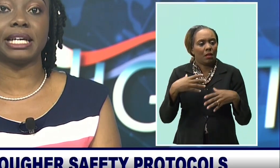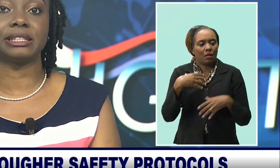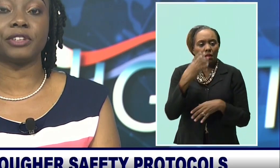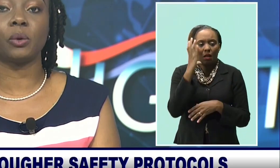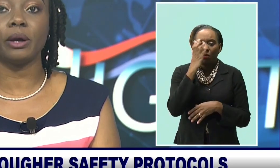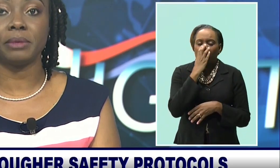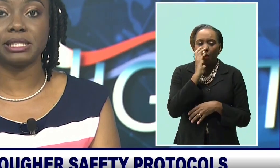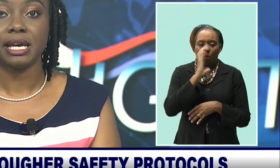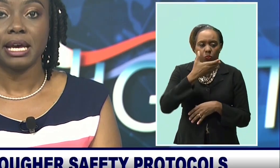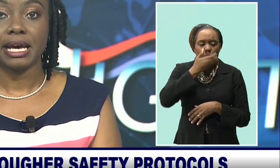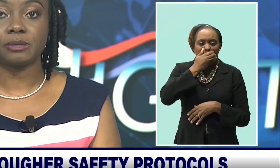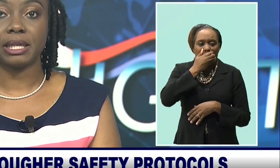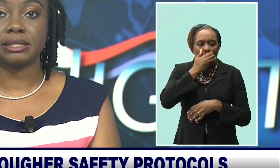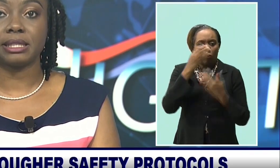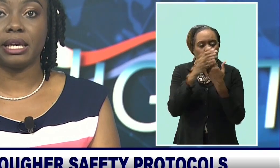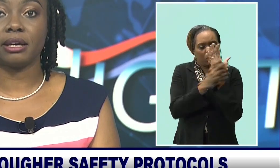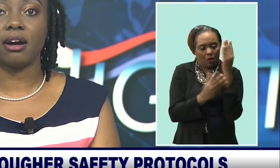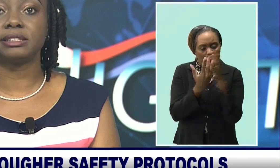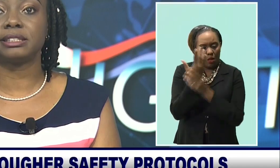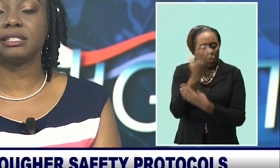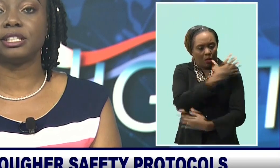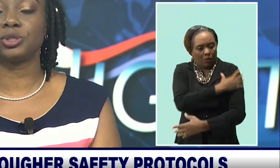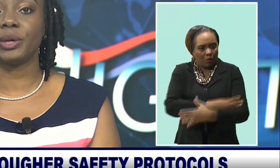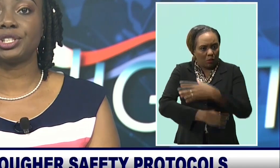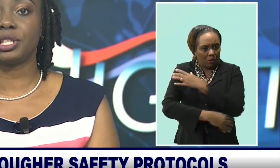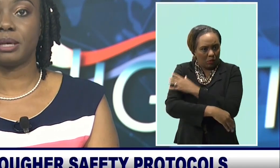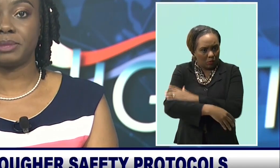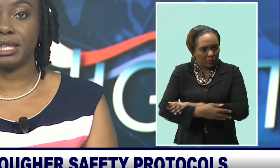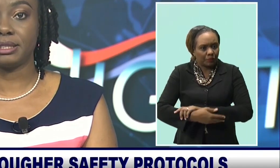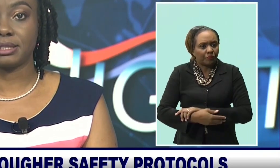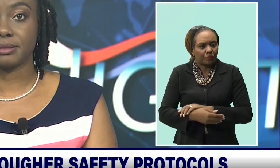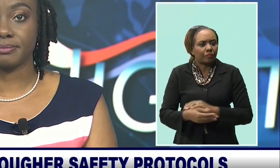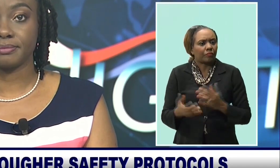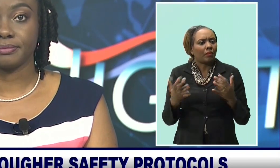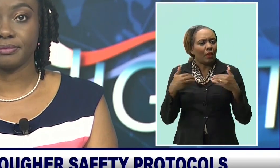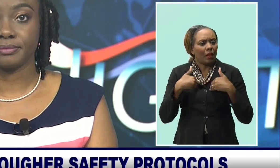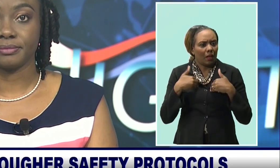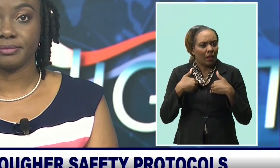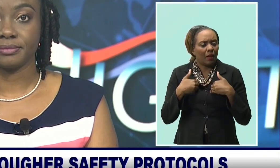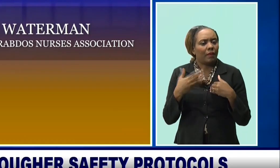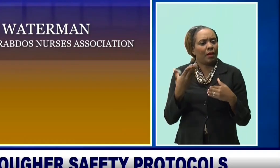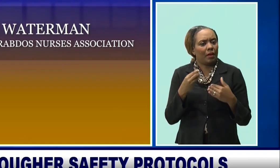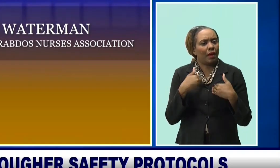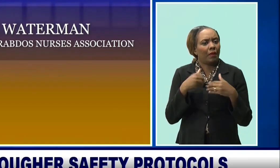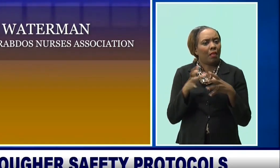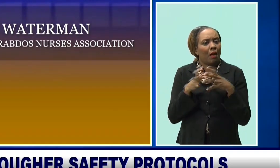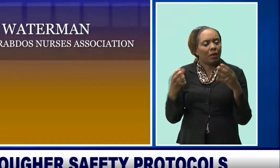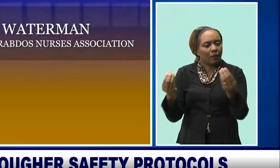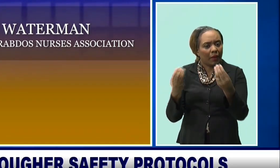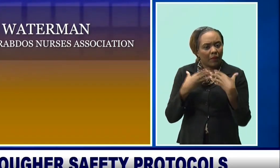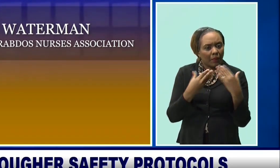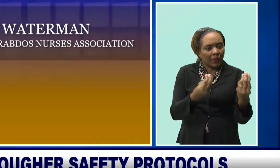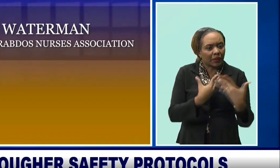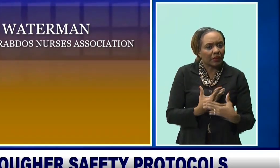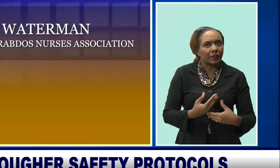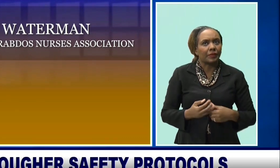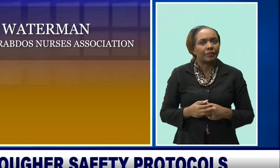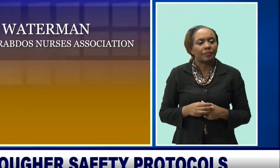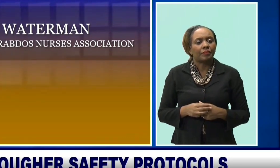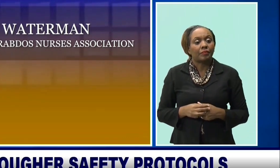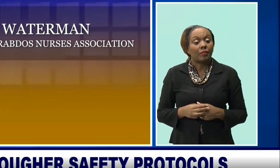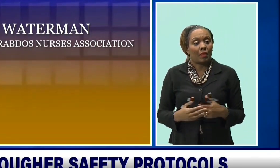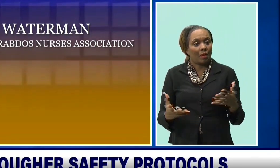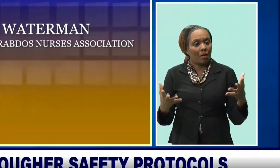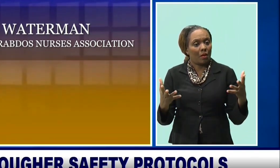personal protective equipment as well as the constant situation updates. We urge management and the authorities now to make